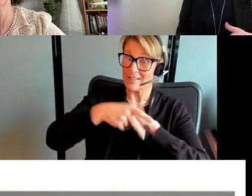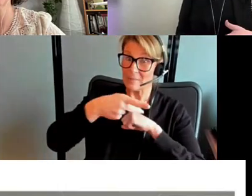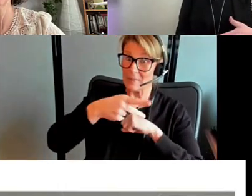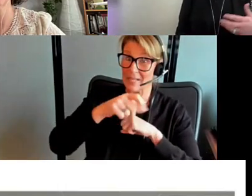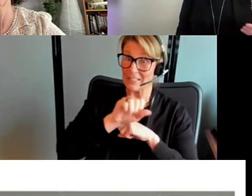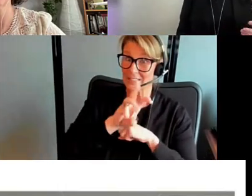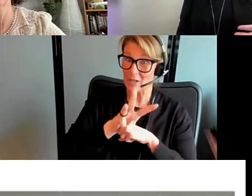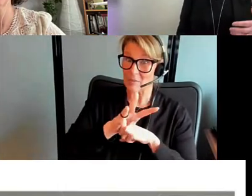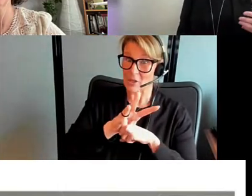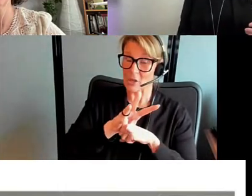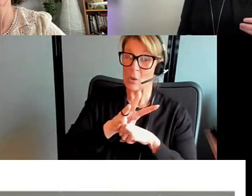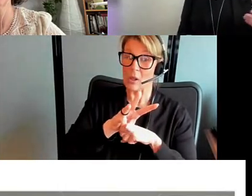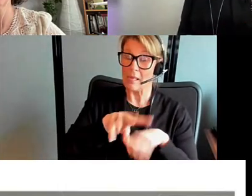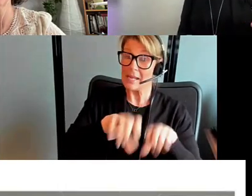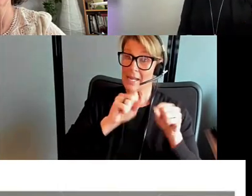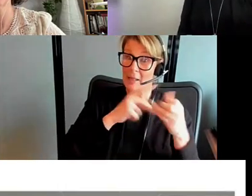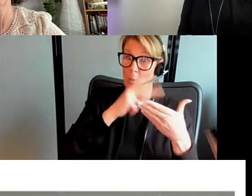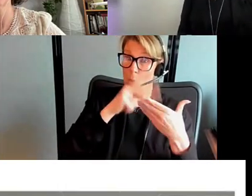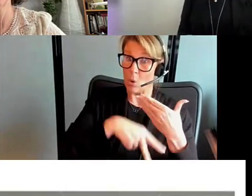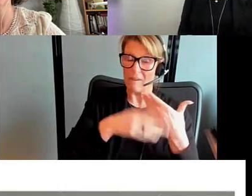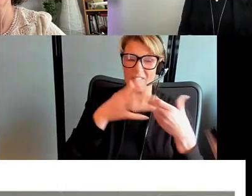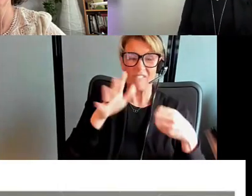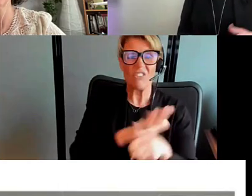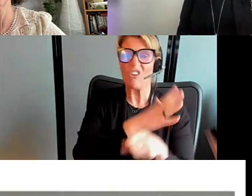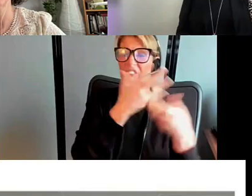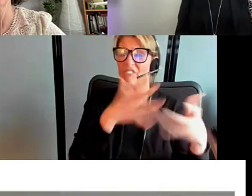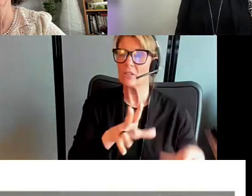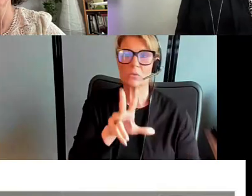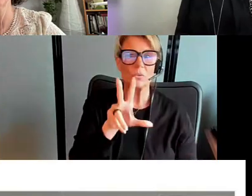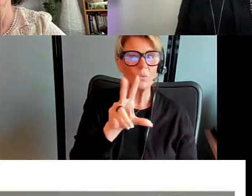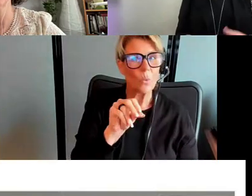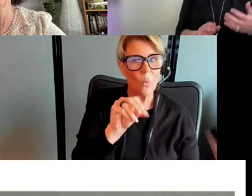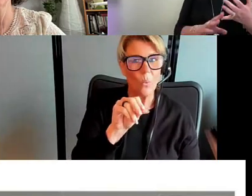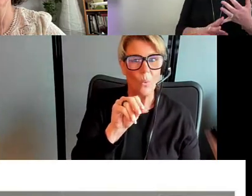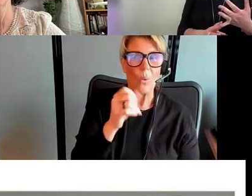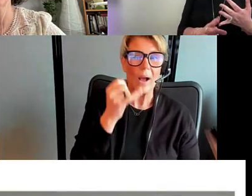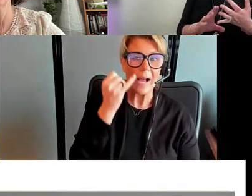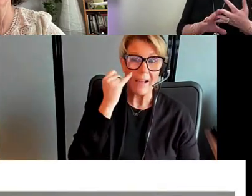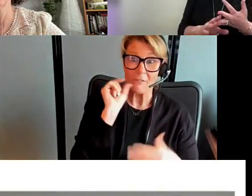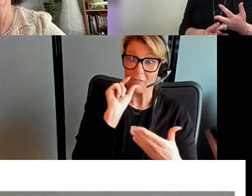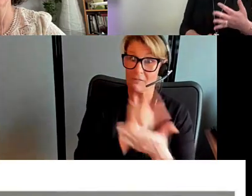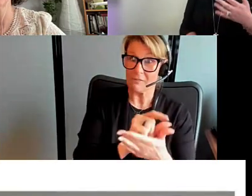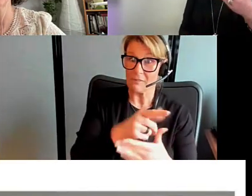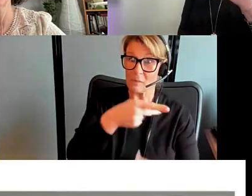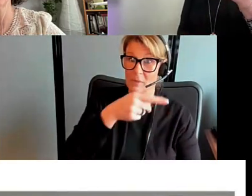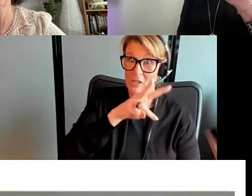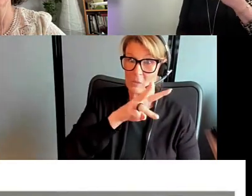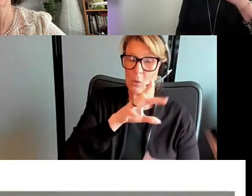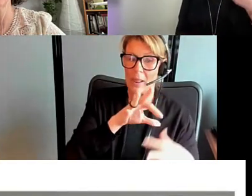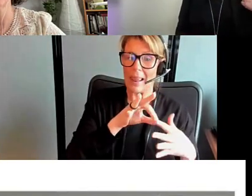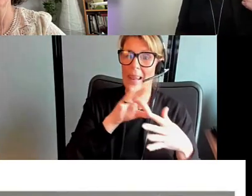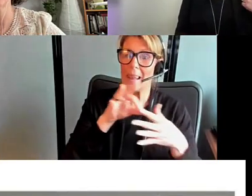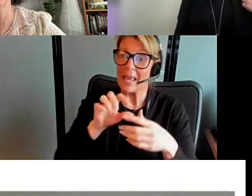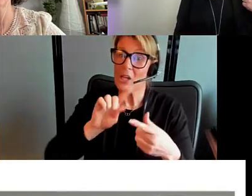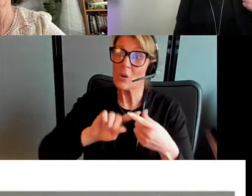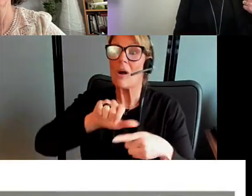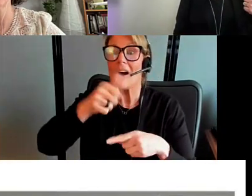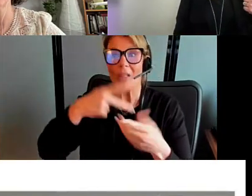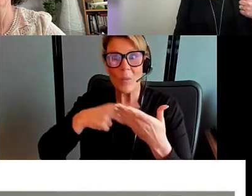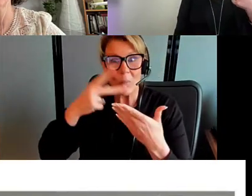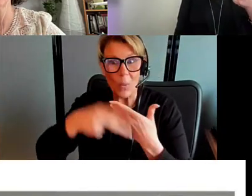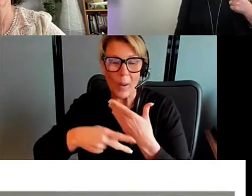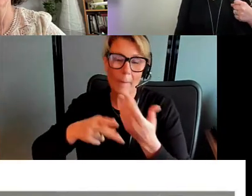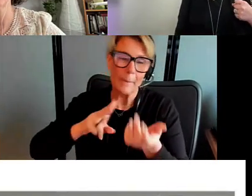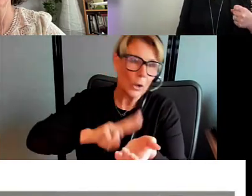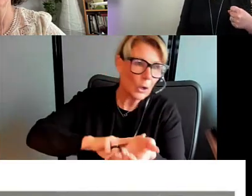PSW, taking the program opens the doors to other opportunities like nursing and paramedic. And then,